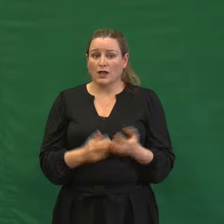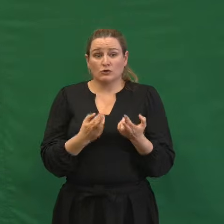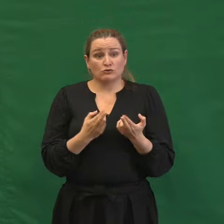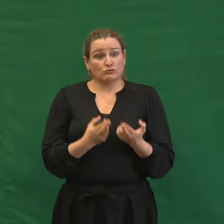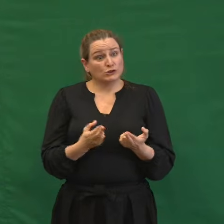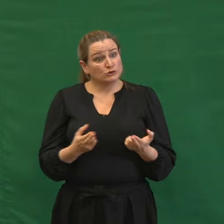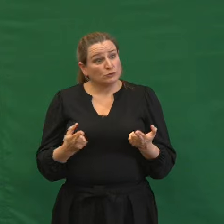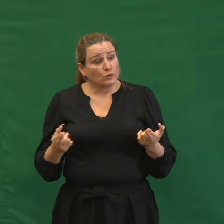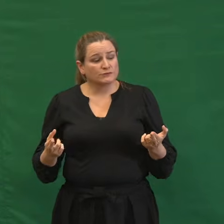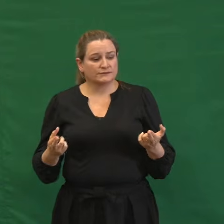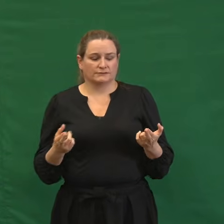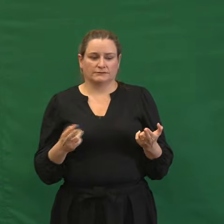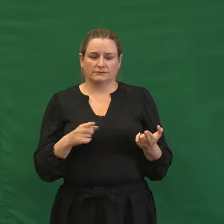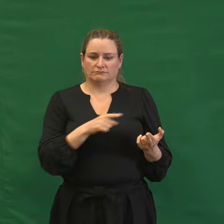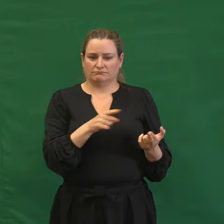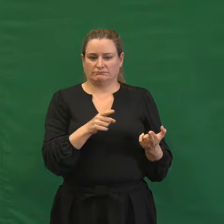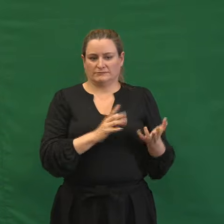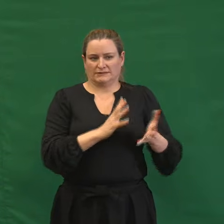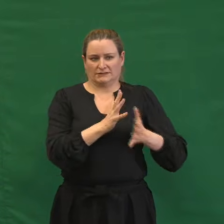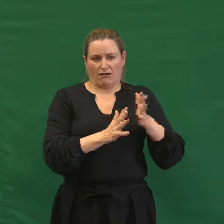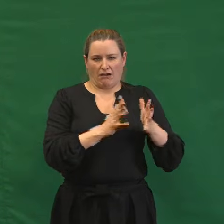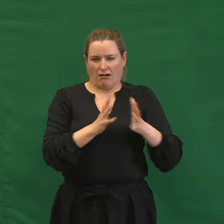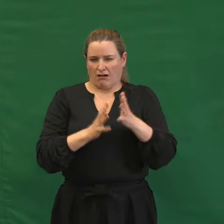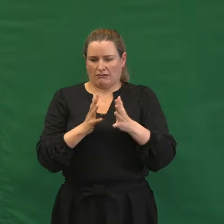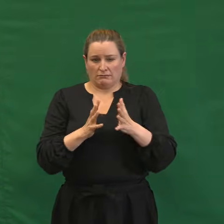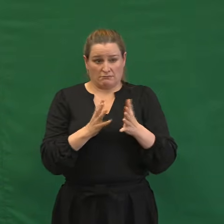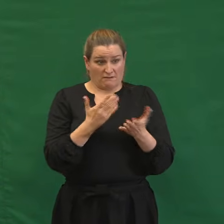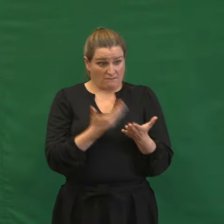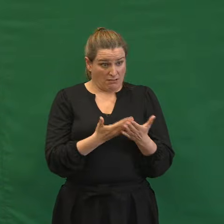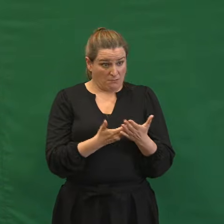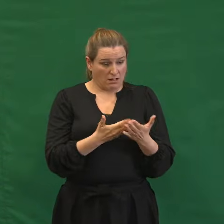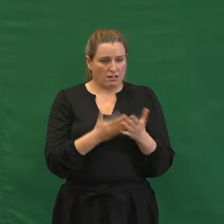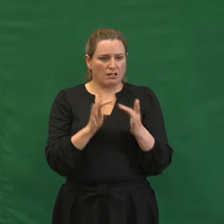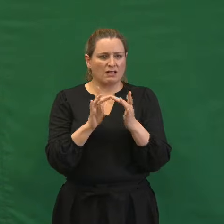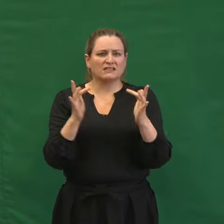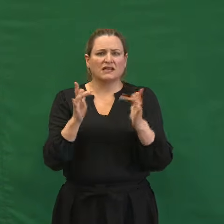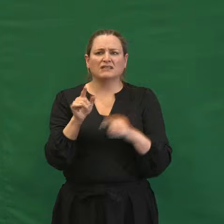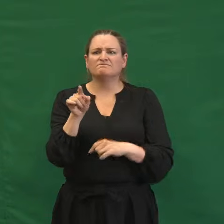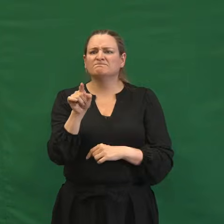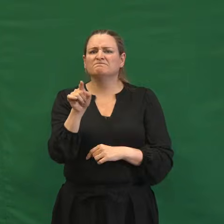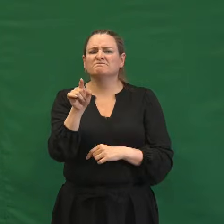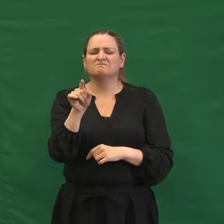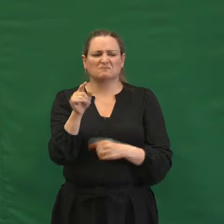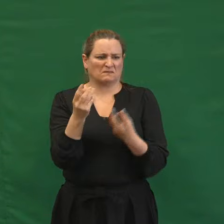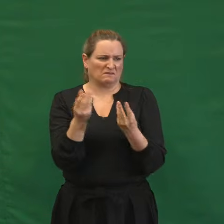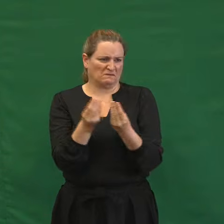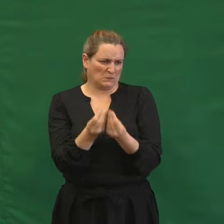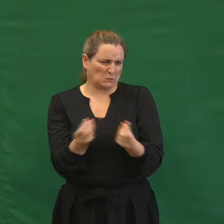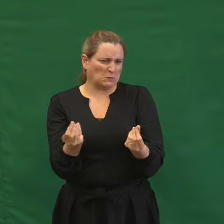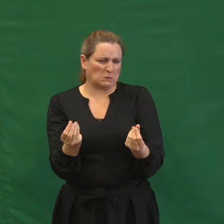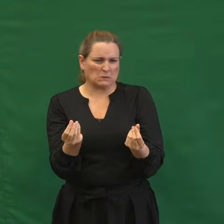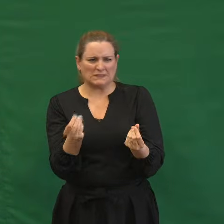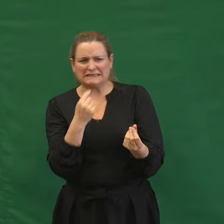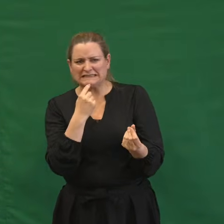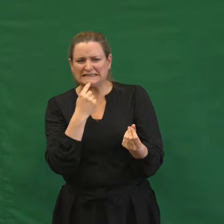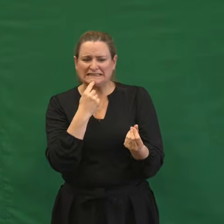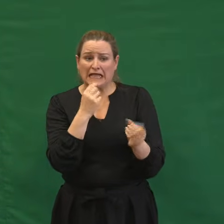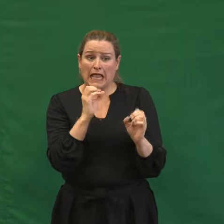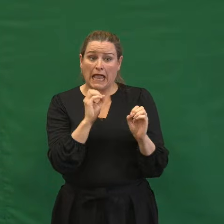resources in South African Sign Language on the internet. So we have lots of like educational